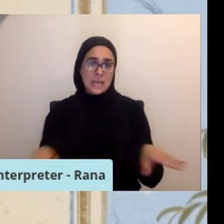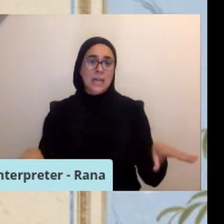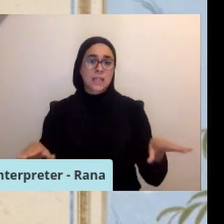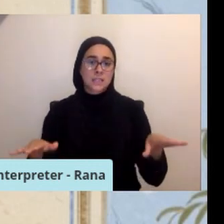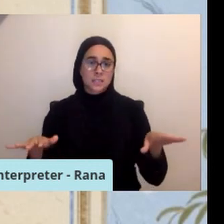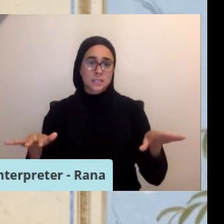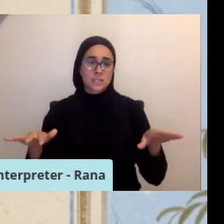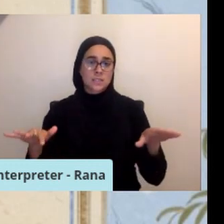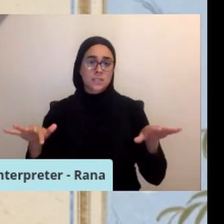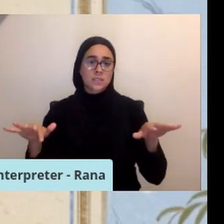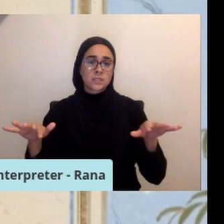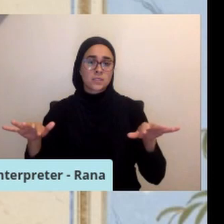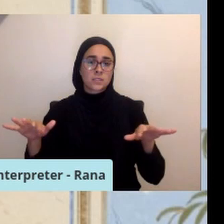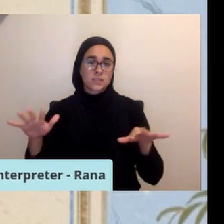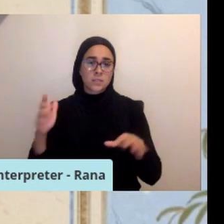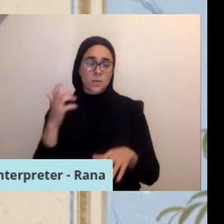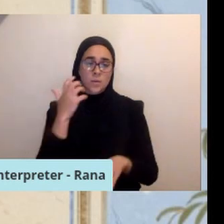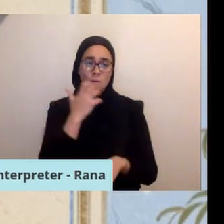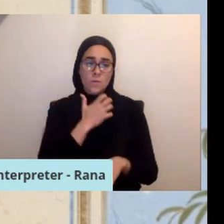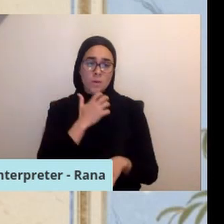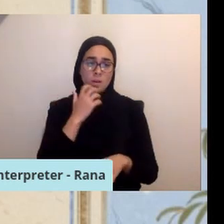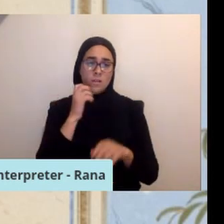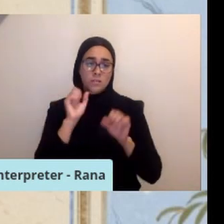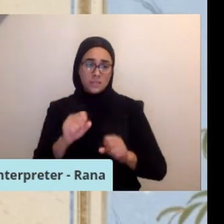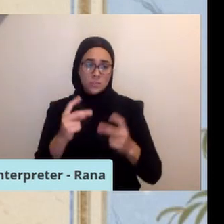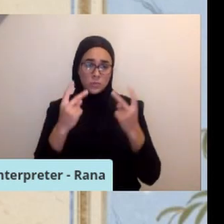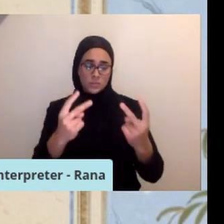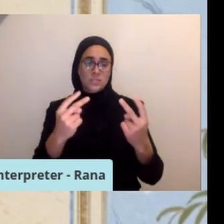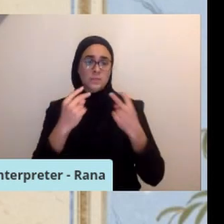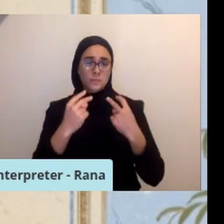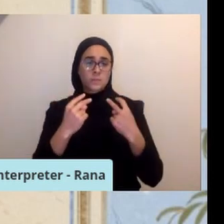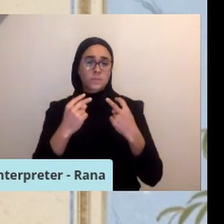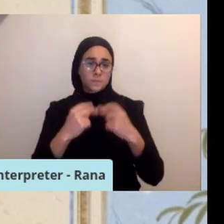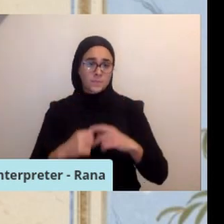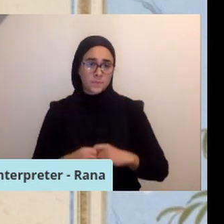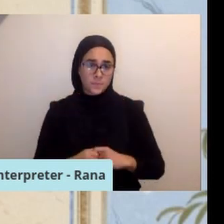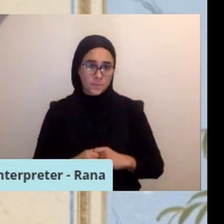Implosion. Can you see me?